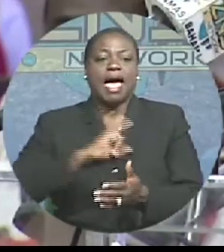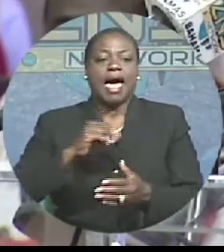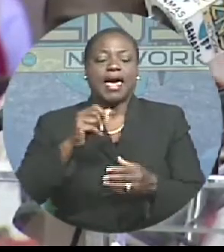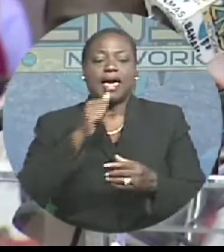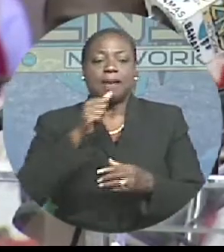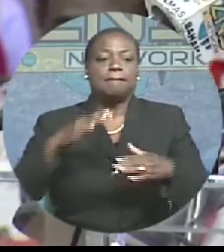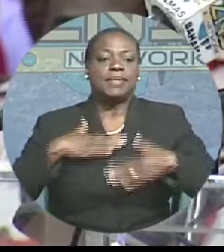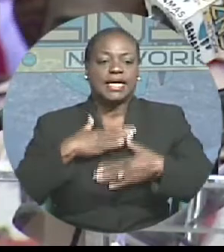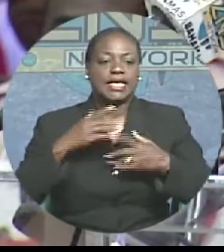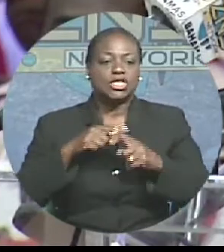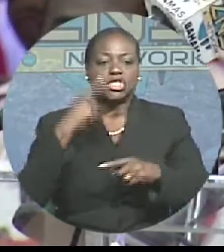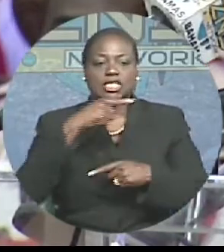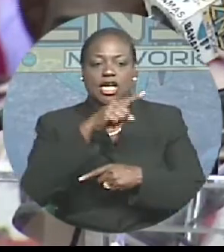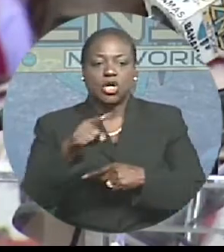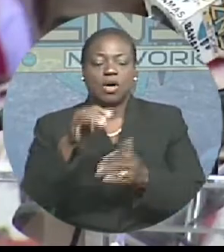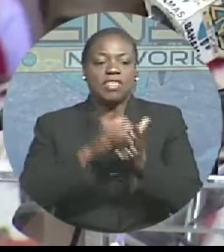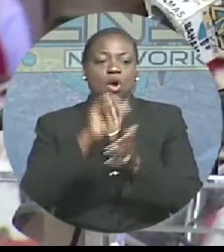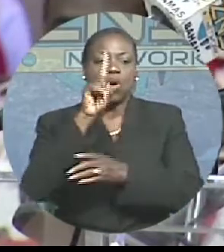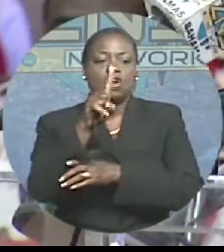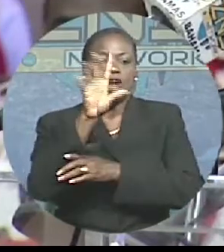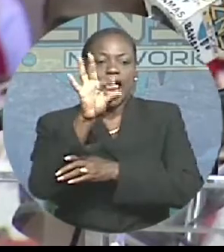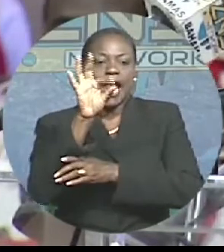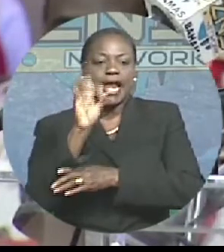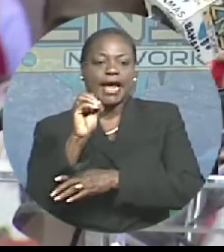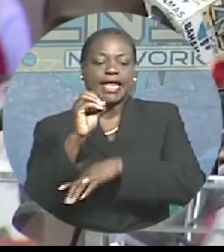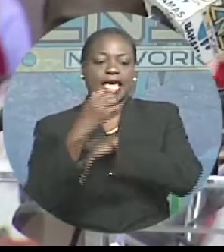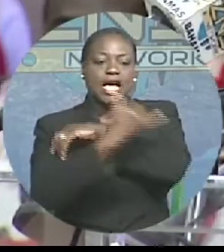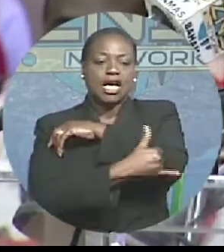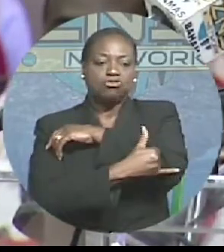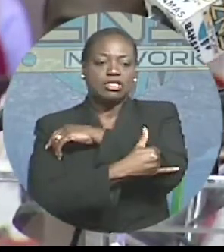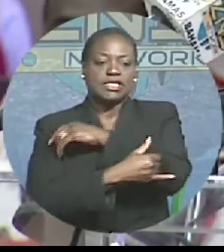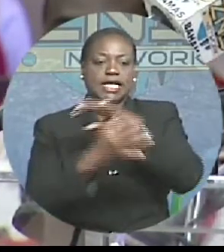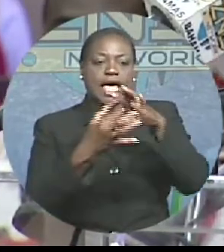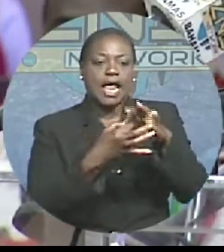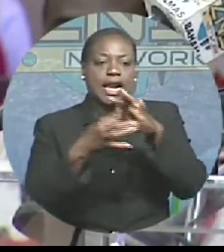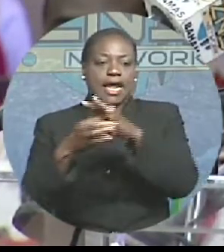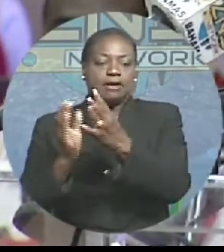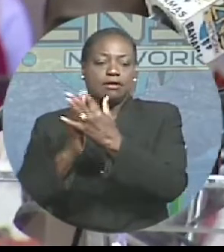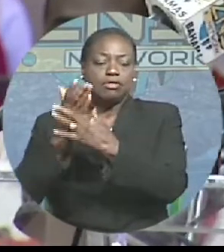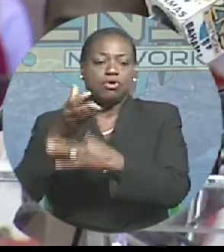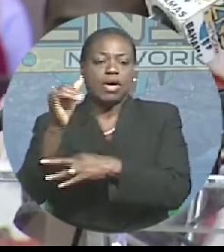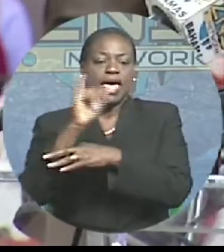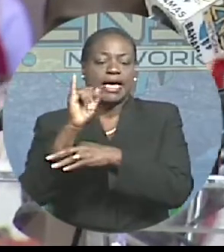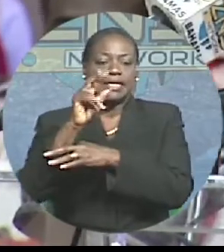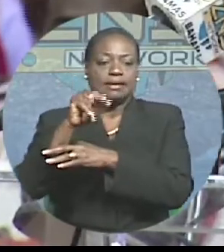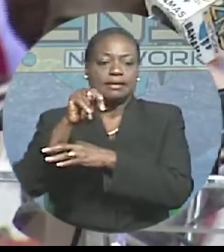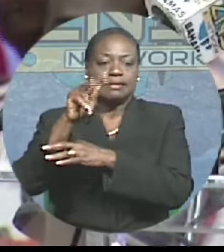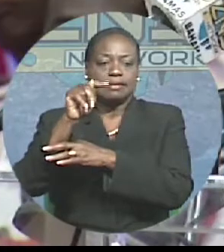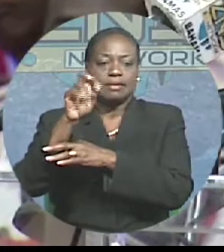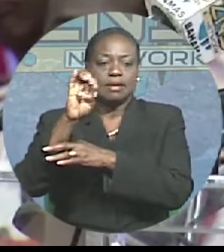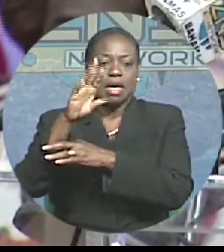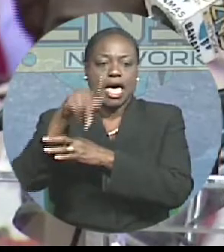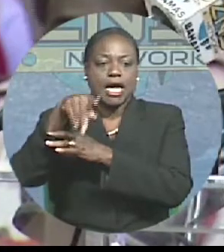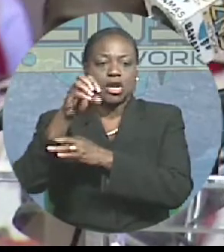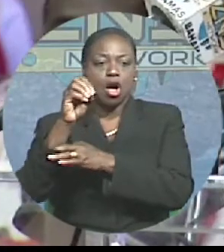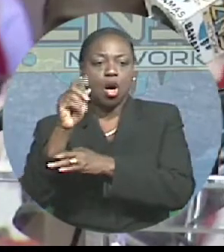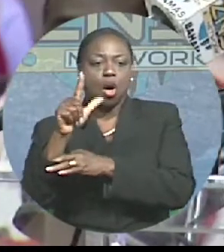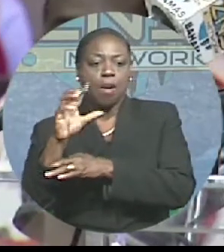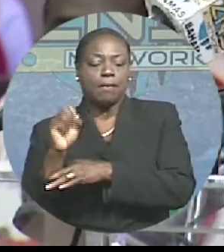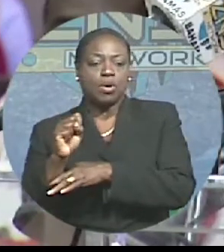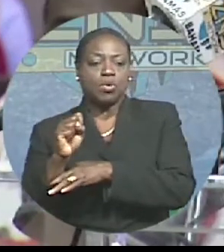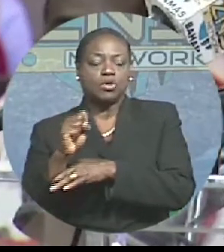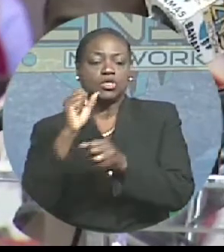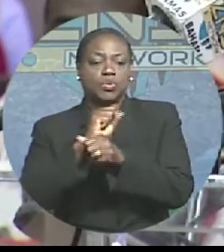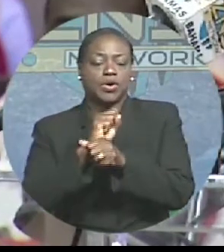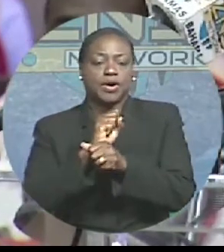gentlemen, that 190 countries linked through Interpol's secure communications network is a